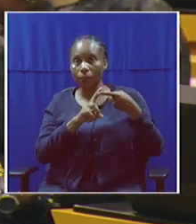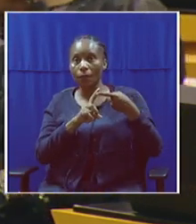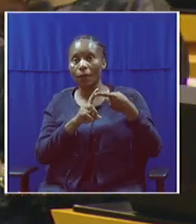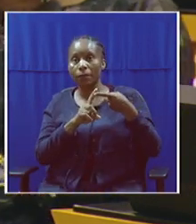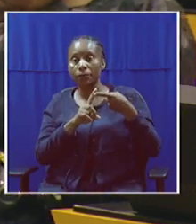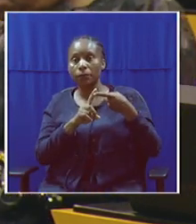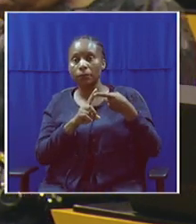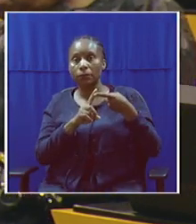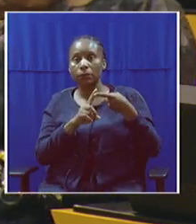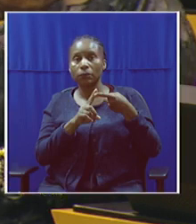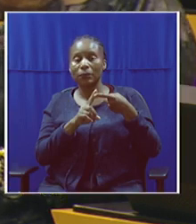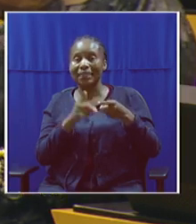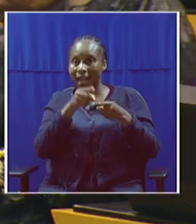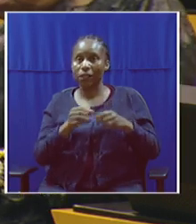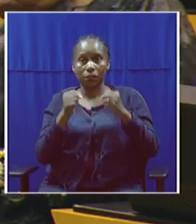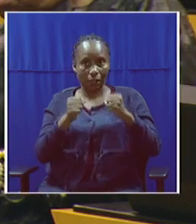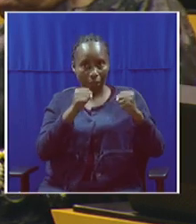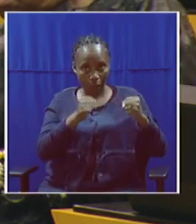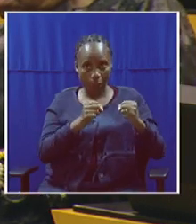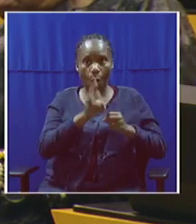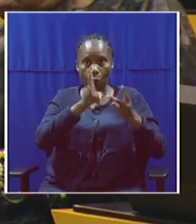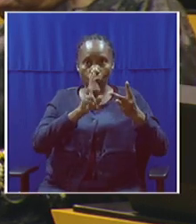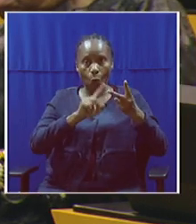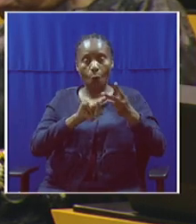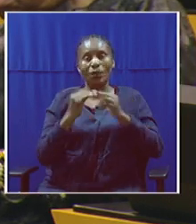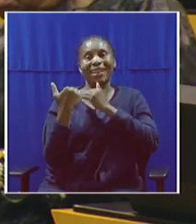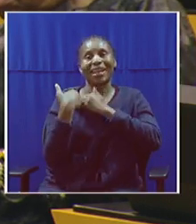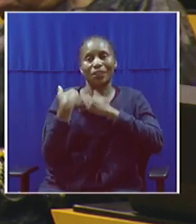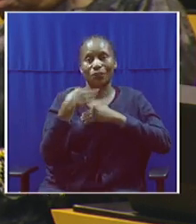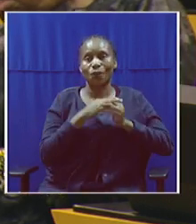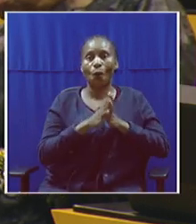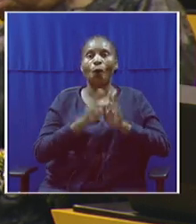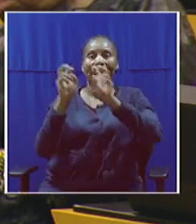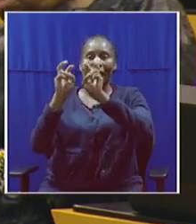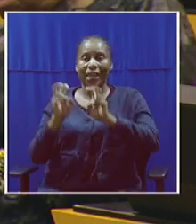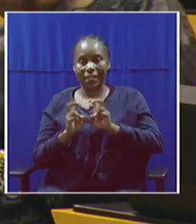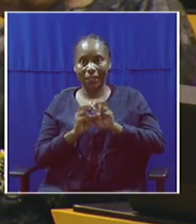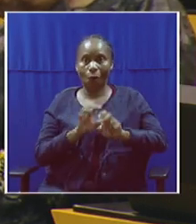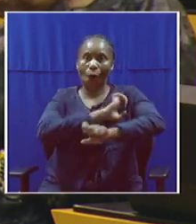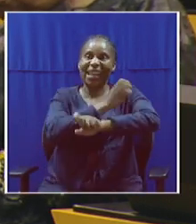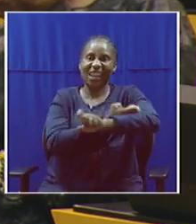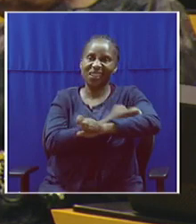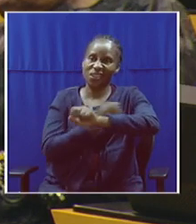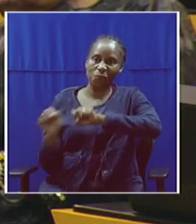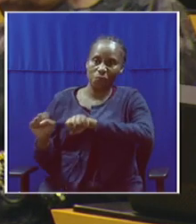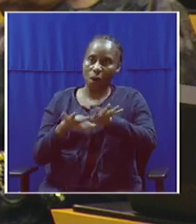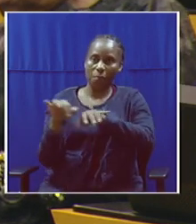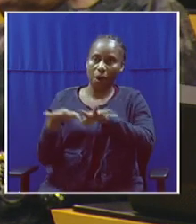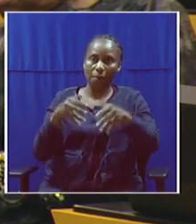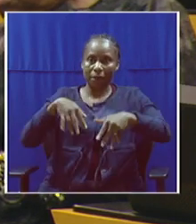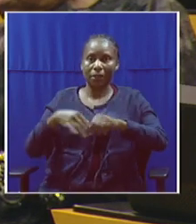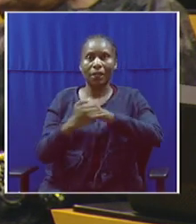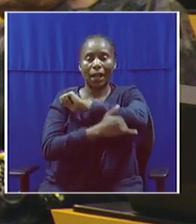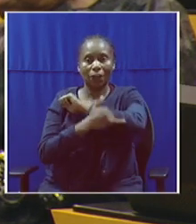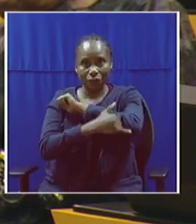sustainable and secure supply of energy to the country and the second one is that we must